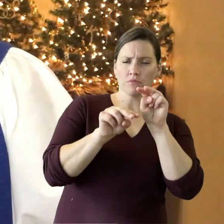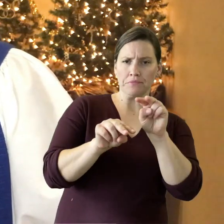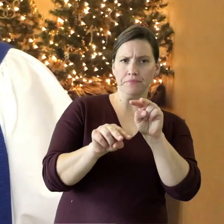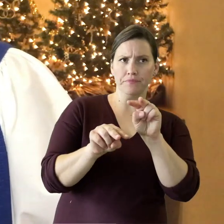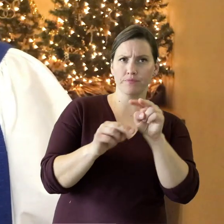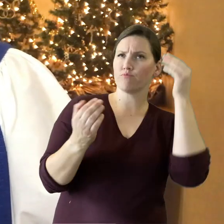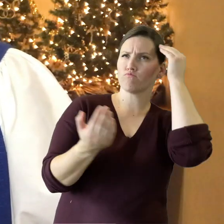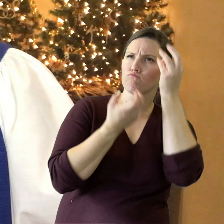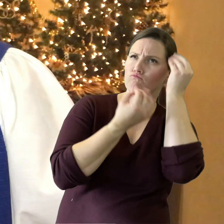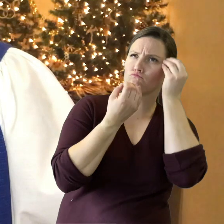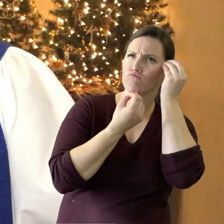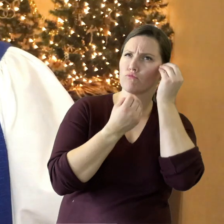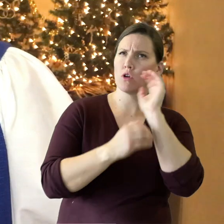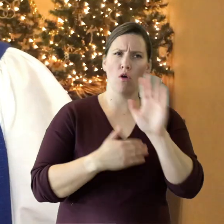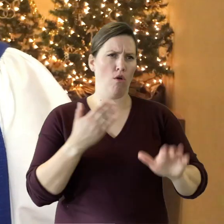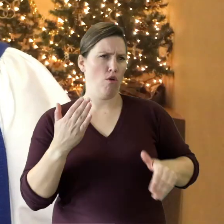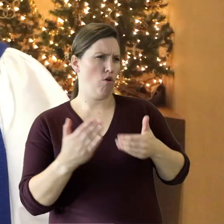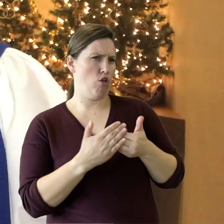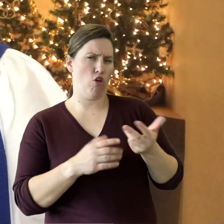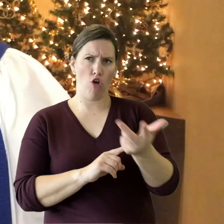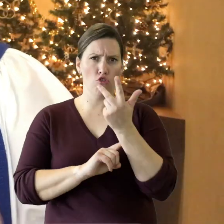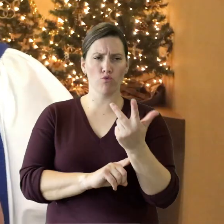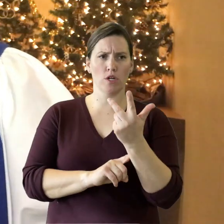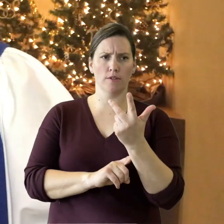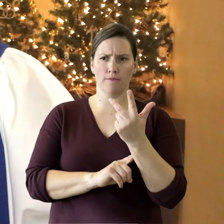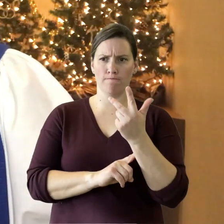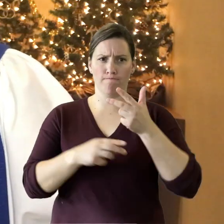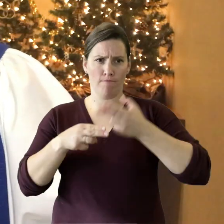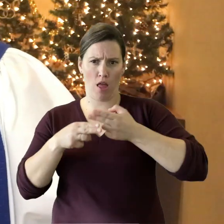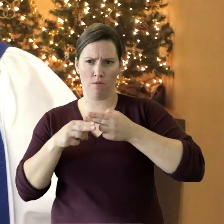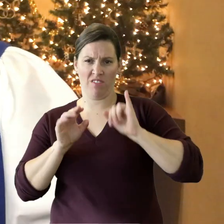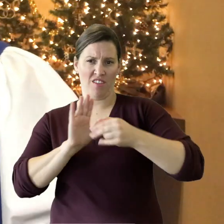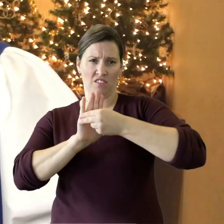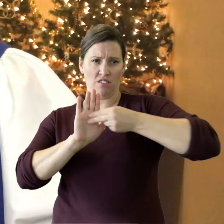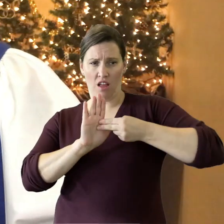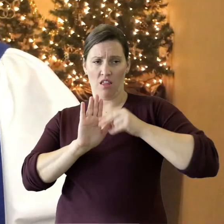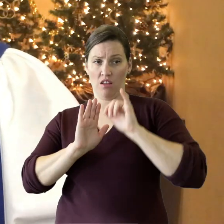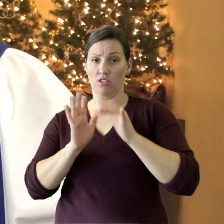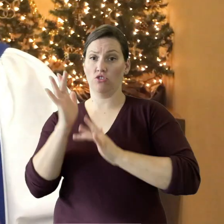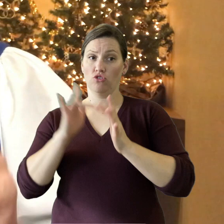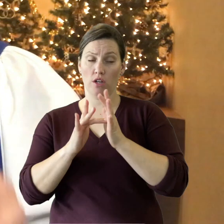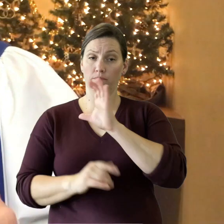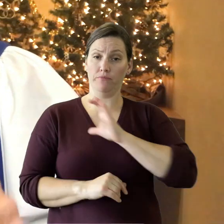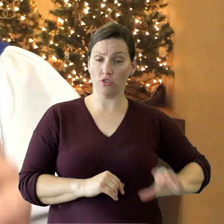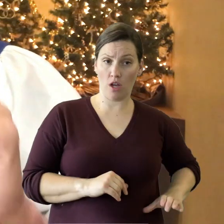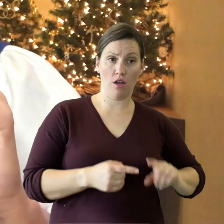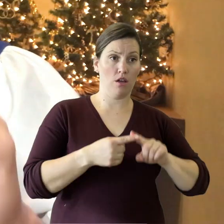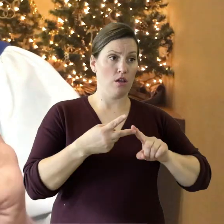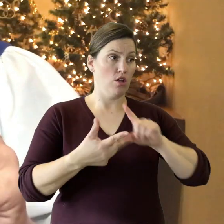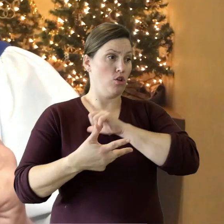Let's take a minute and think about all three of those names and titles.